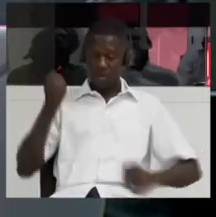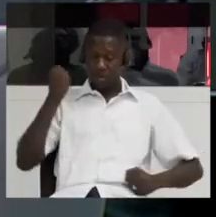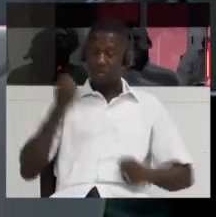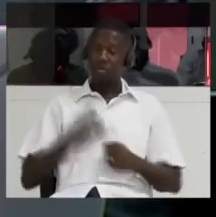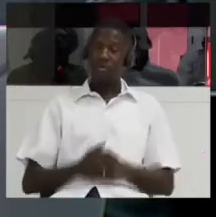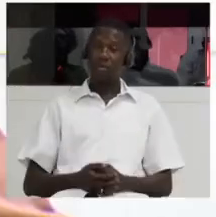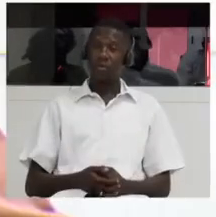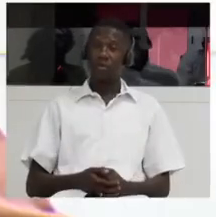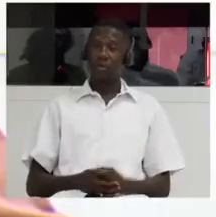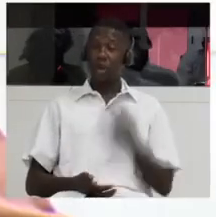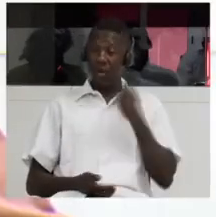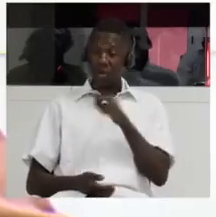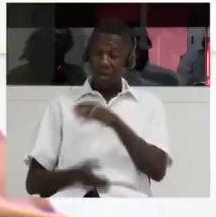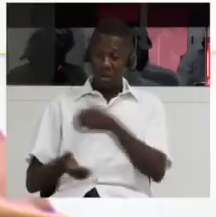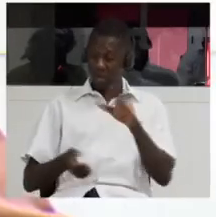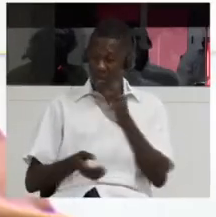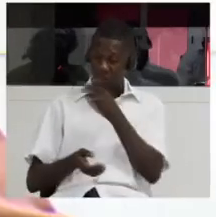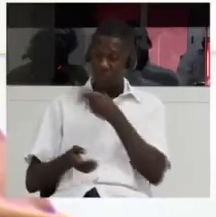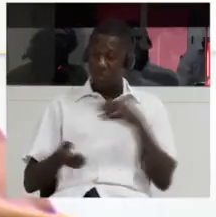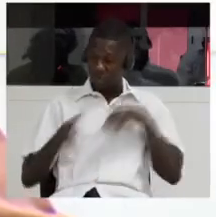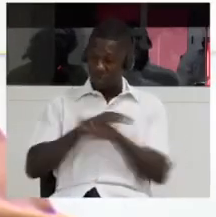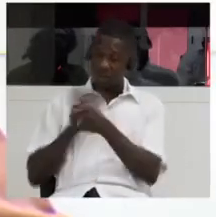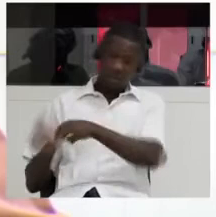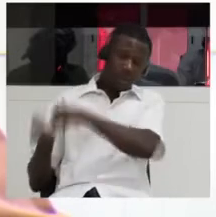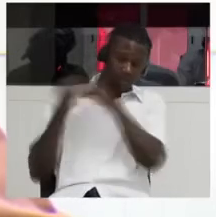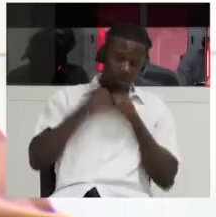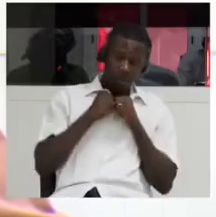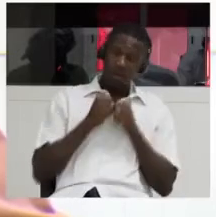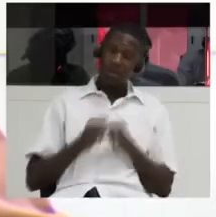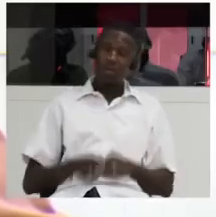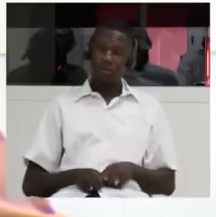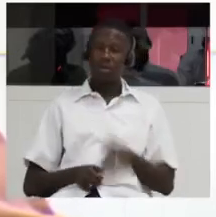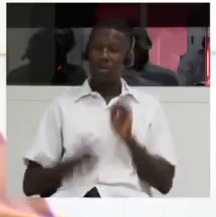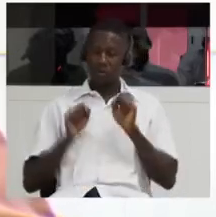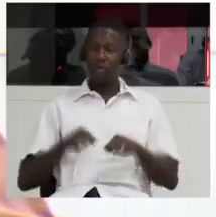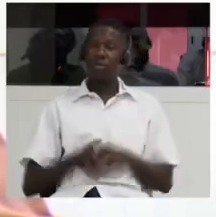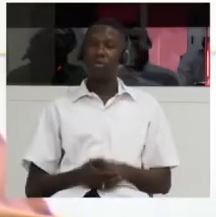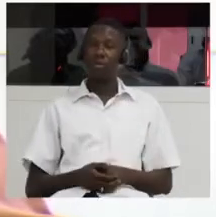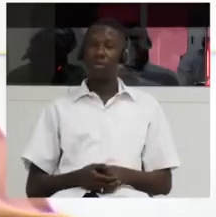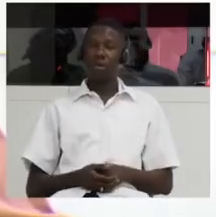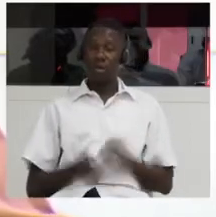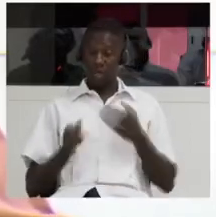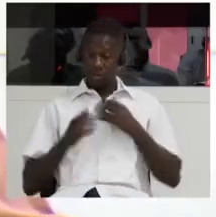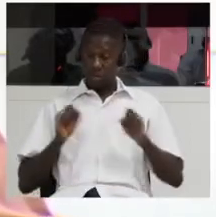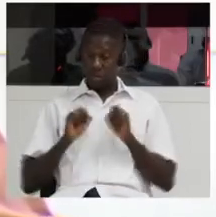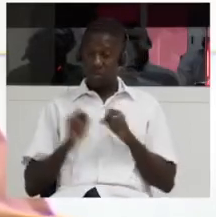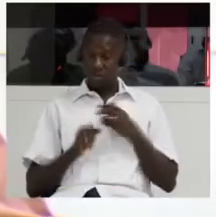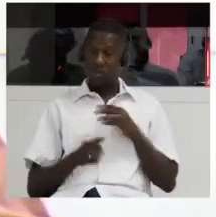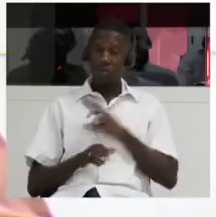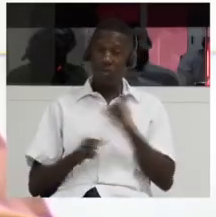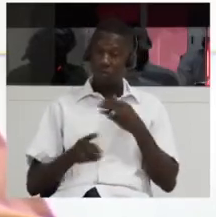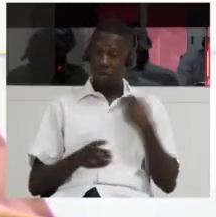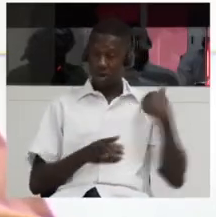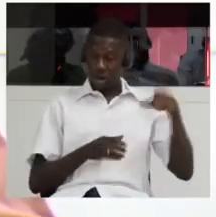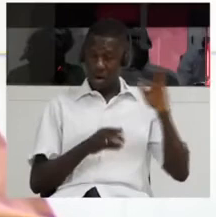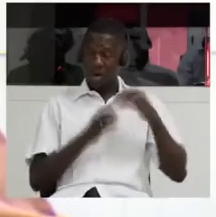the mattress? Yes, it's possible. Anybody who doesn't want to go out with your weapon, you normally put it especially